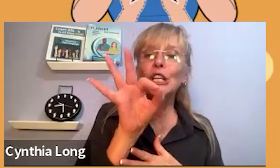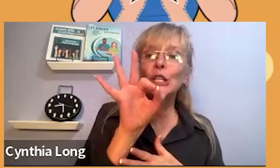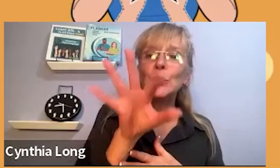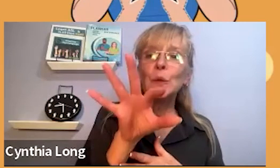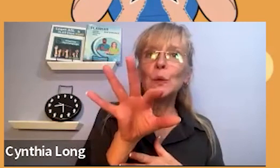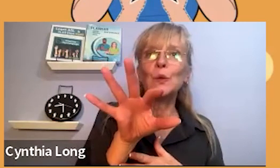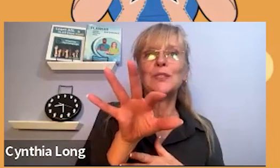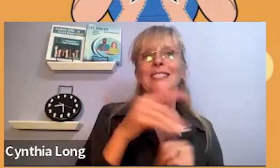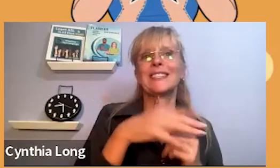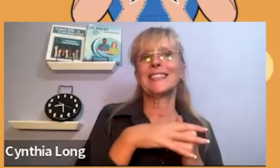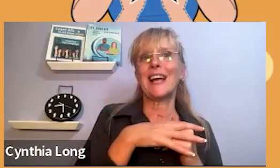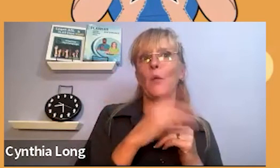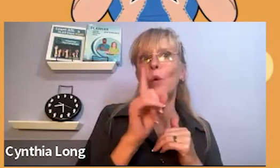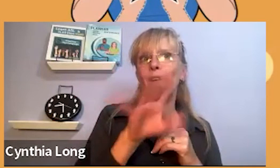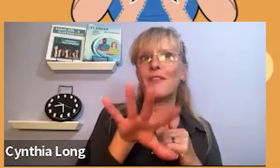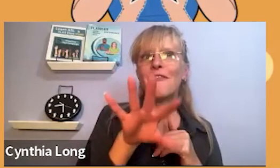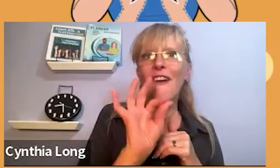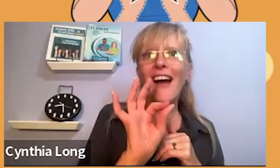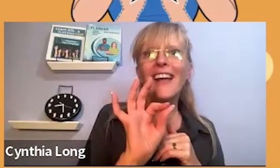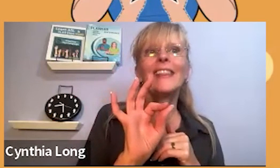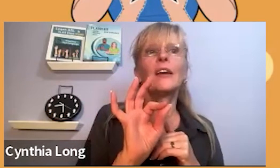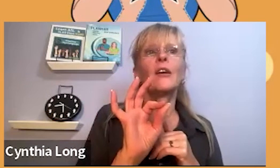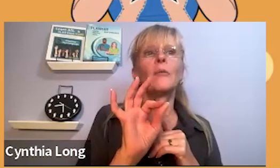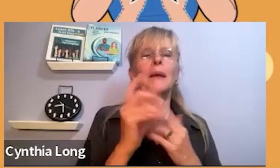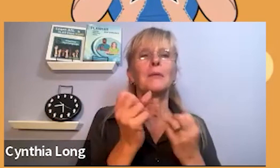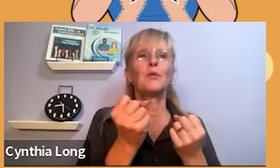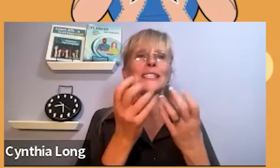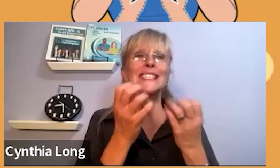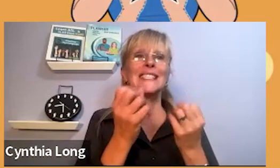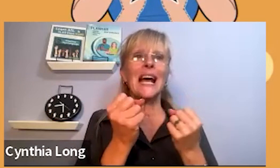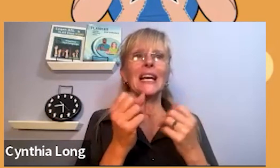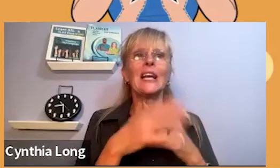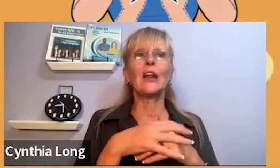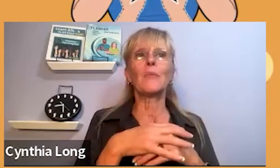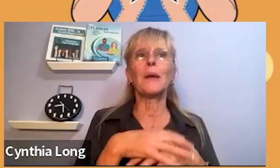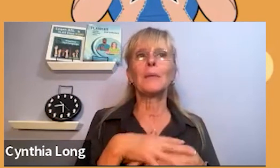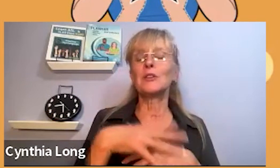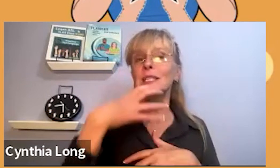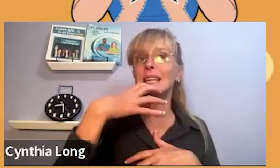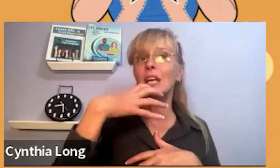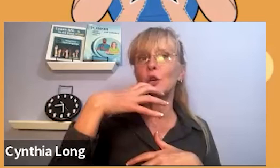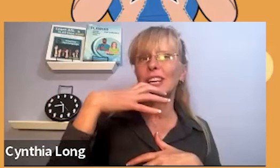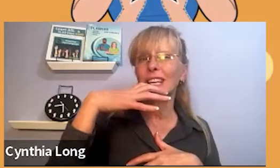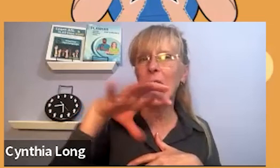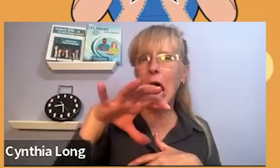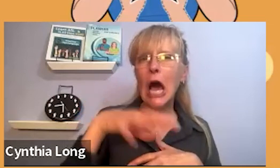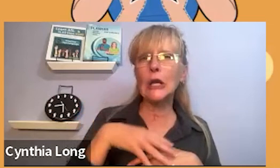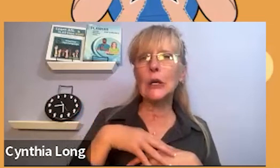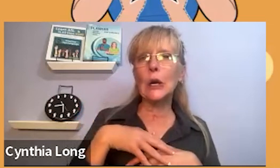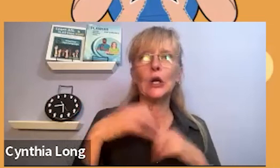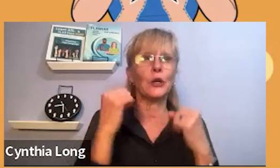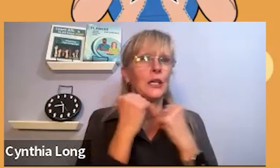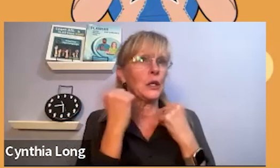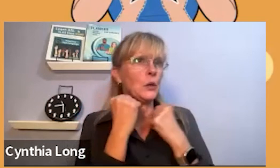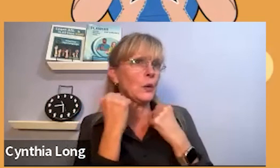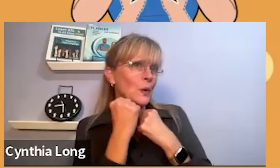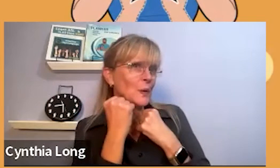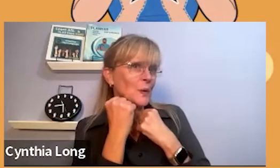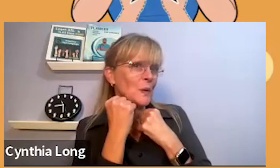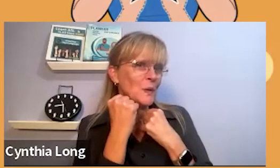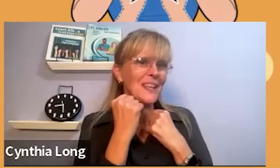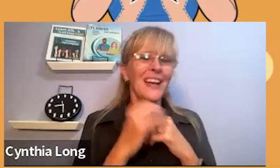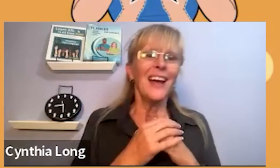leave clues like where to find them. Maybe you can sign it, or maybe you could say you're getting hotter or you're